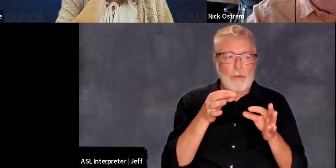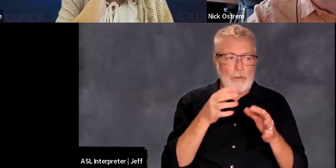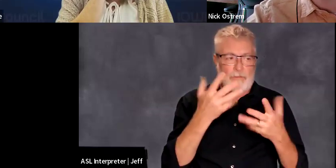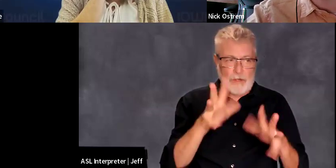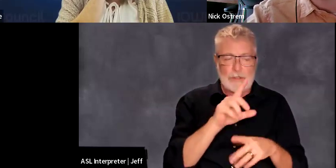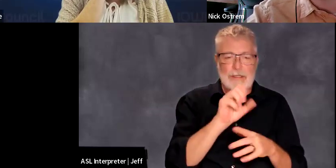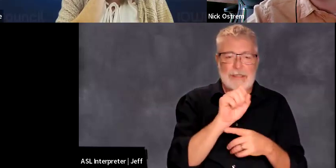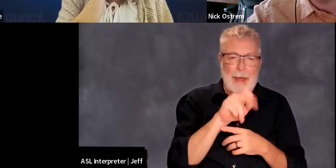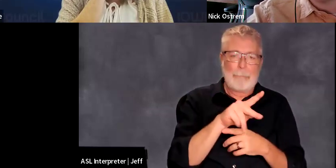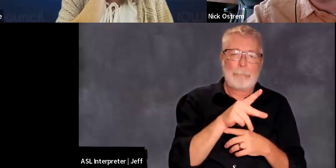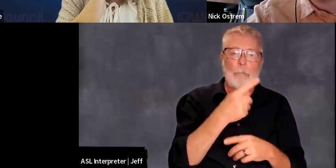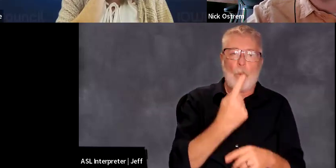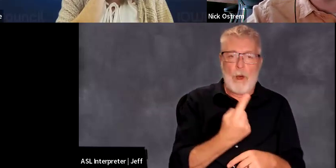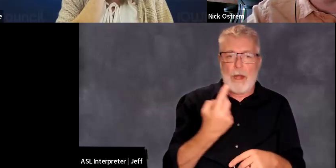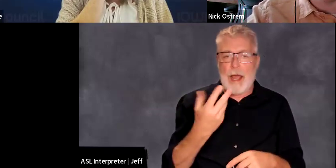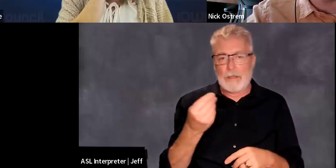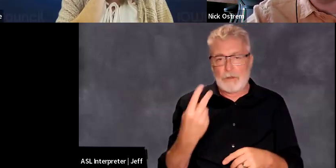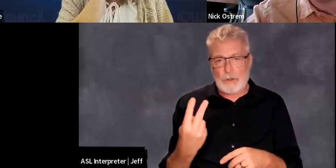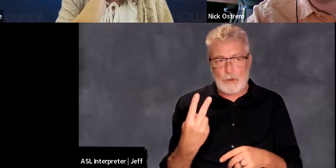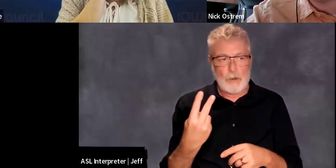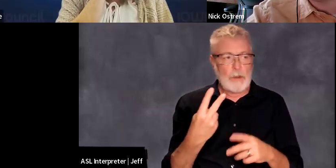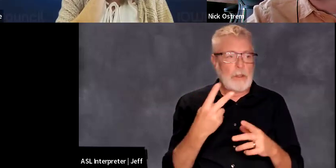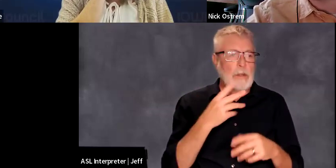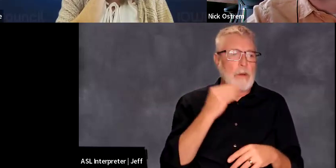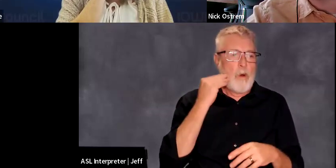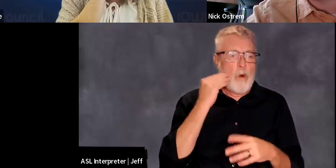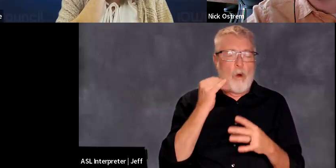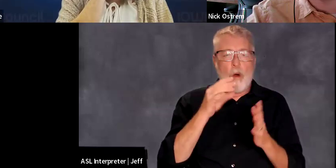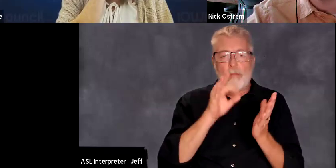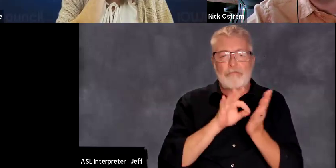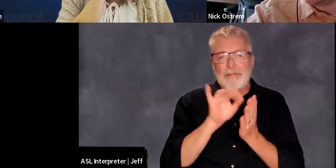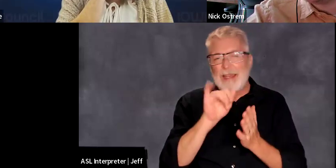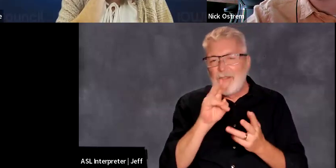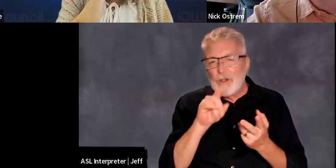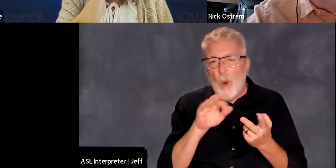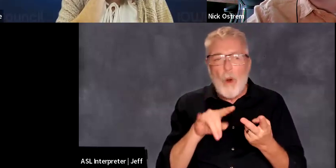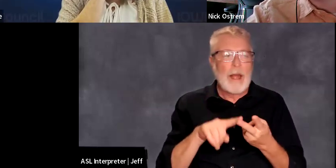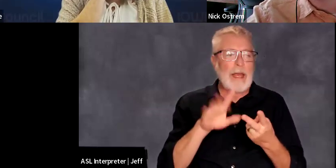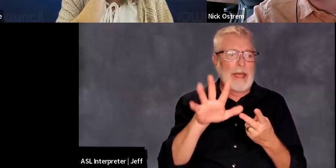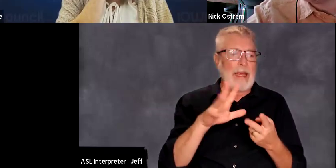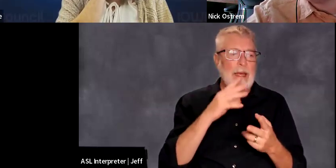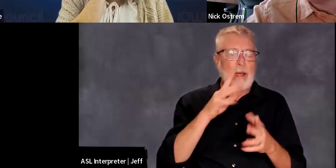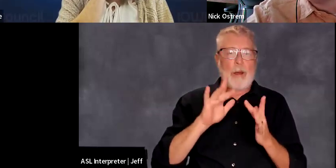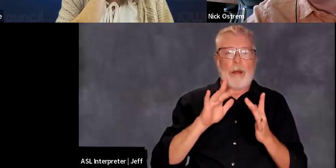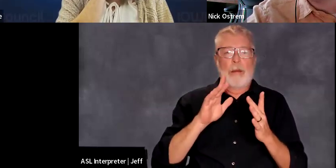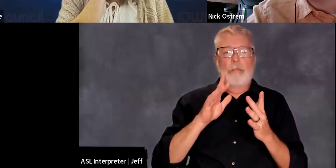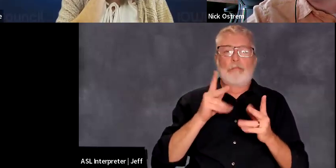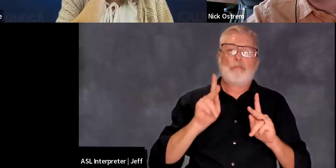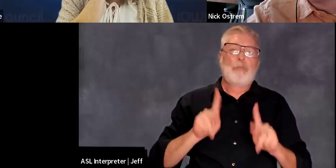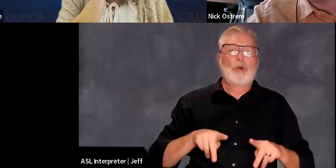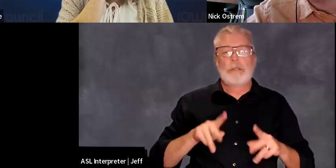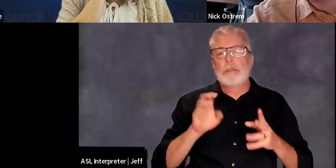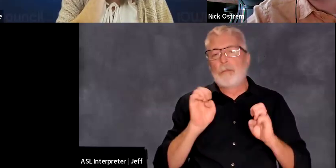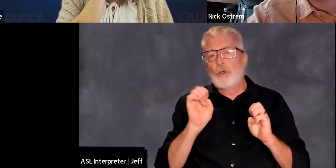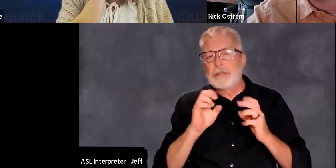two. So we completed our personal and household inventory. We developed a personal emergency support network. And so now we're going to